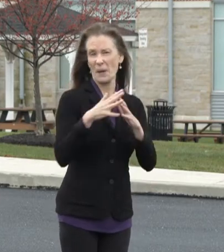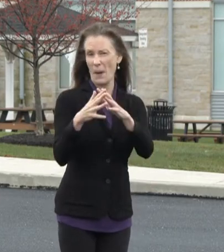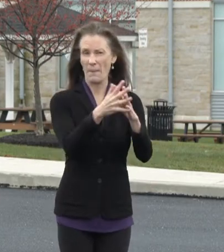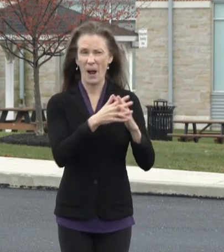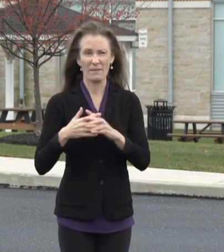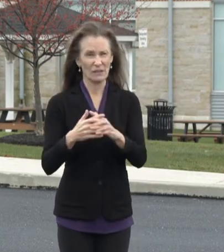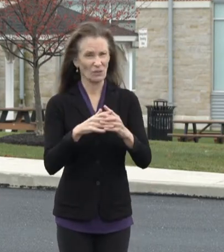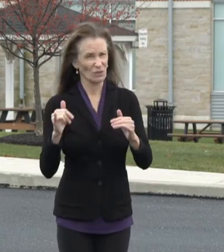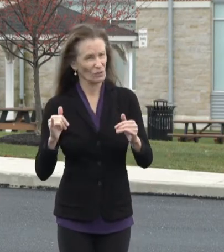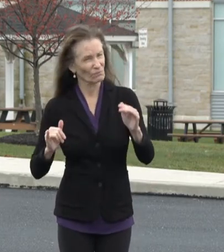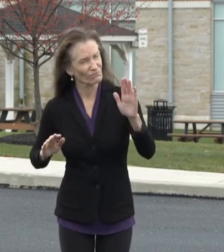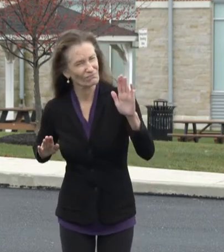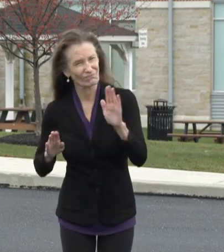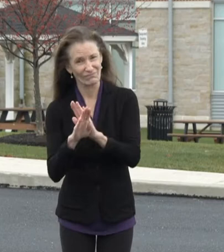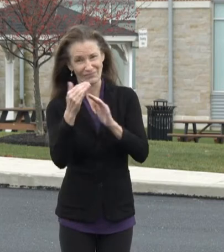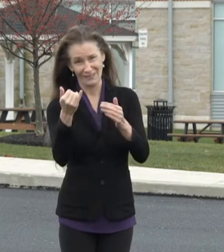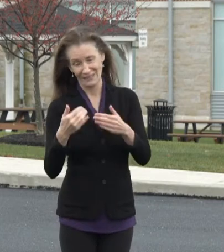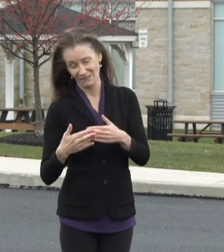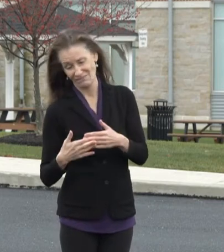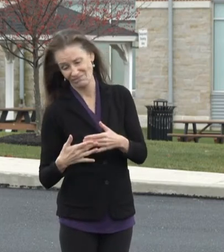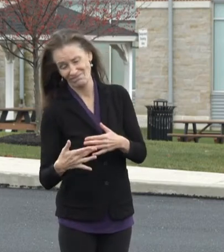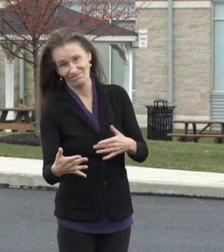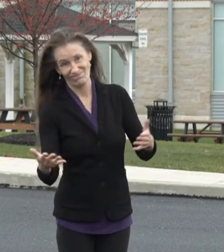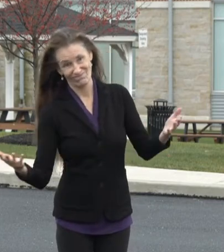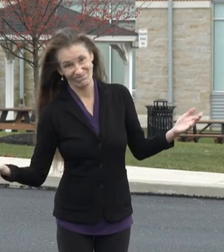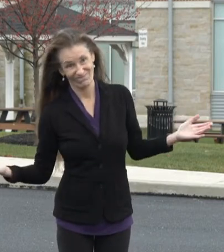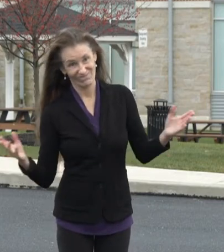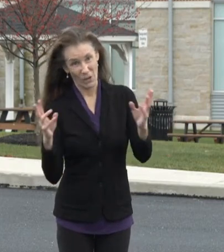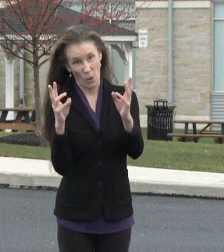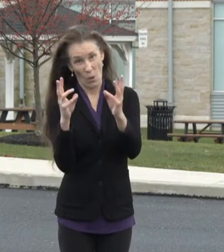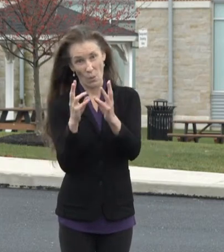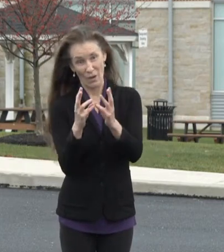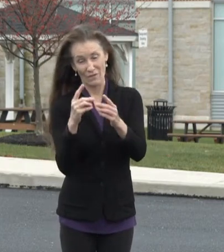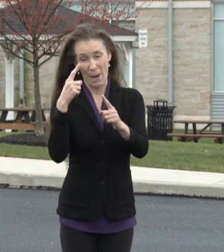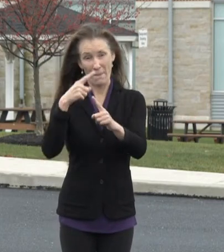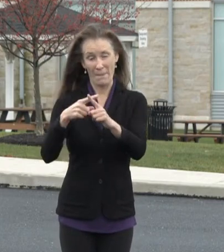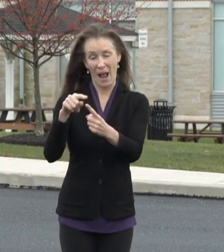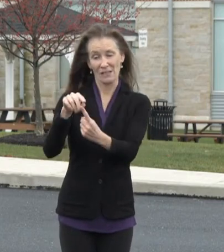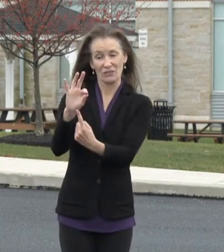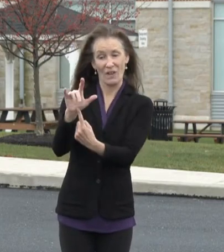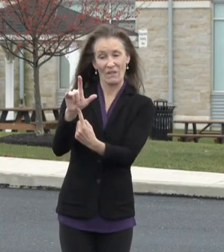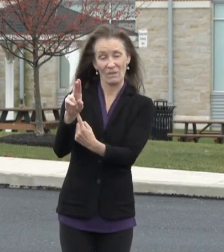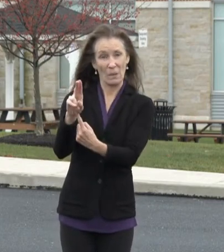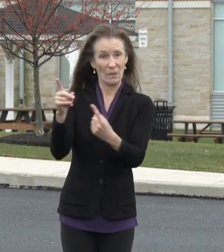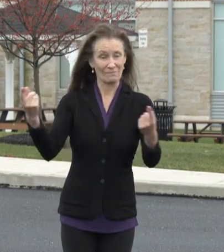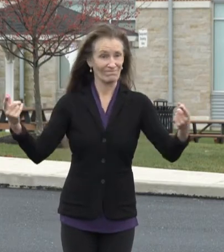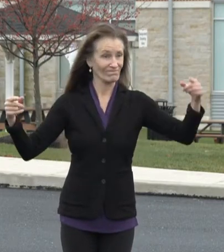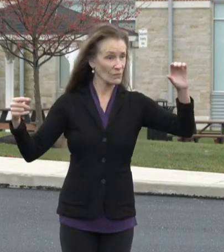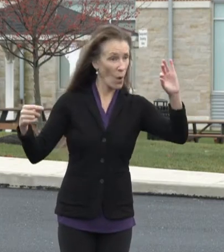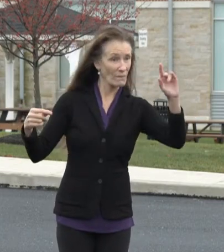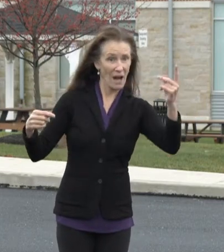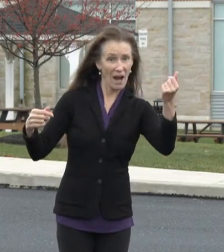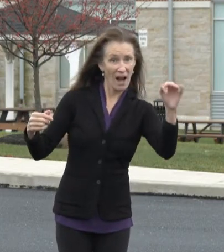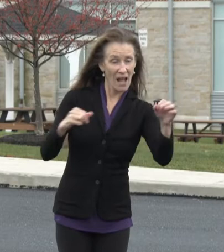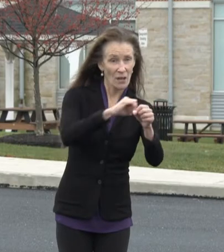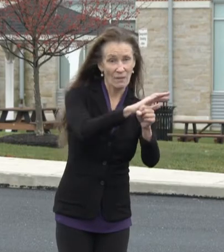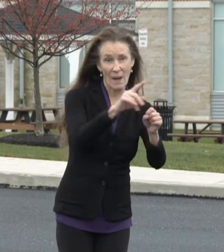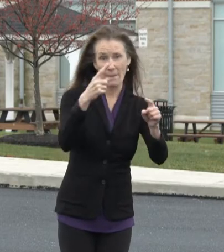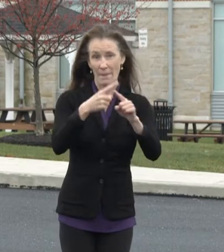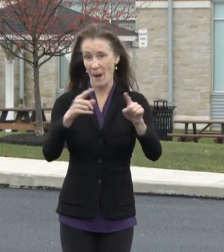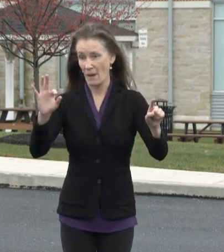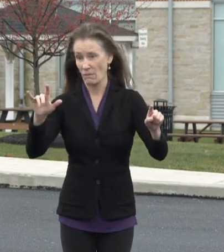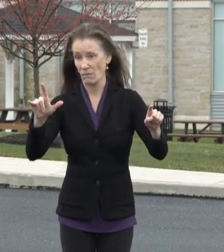very challenging winter and flu season. Removing these resources as the threat becomes more acute will